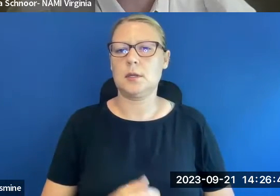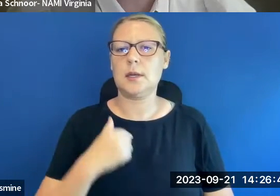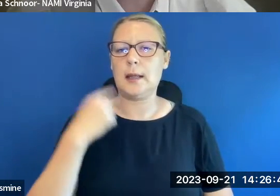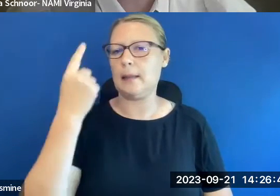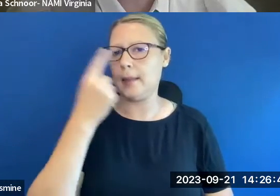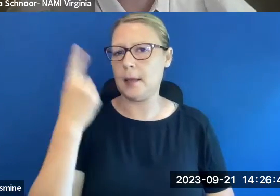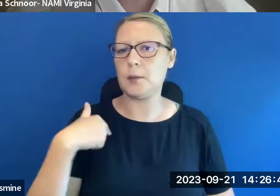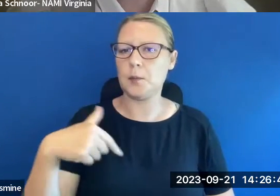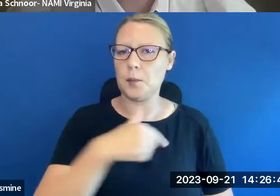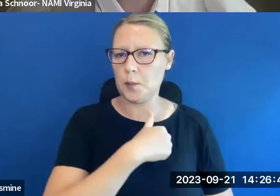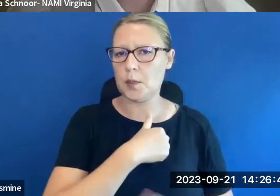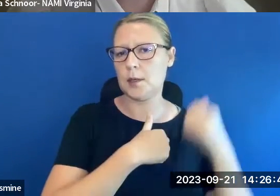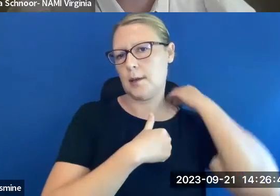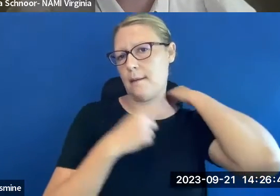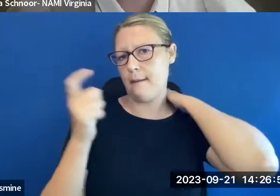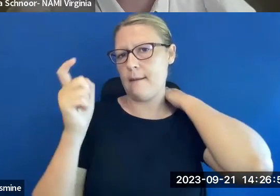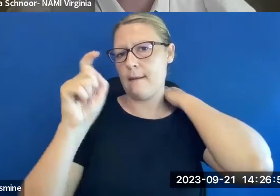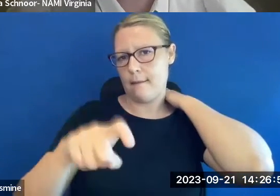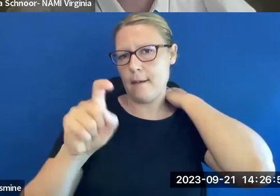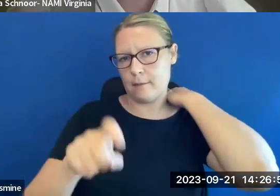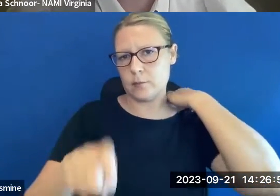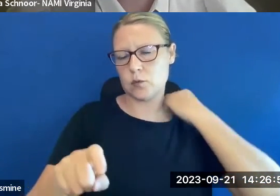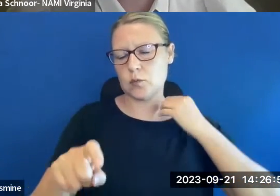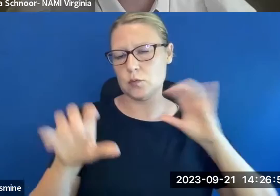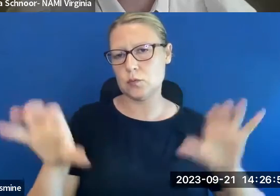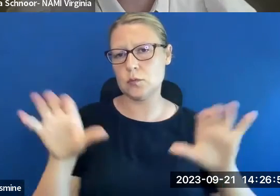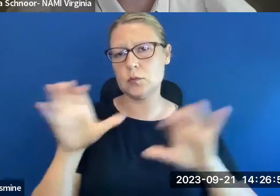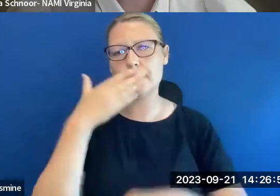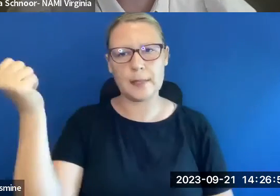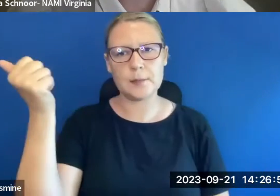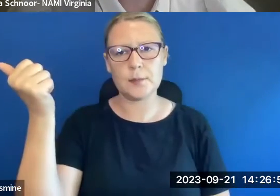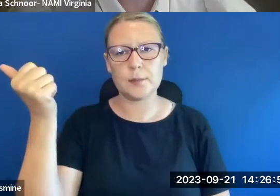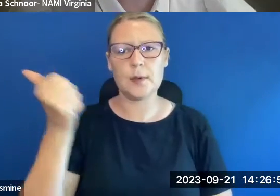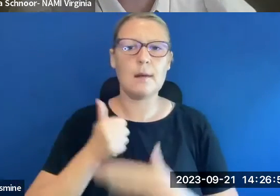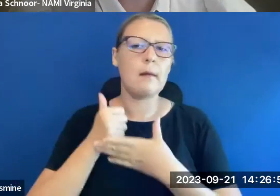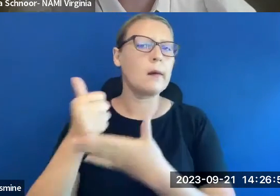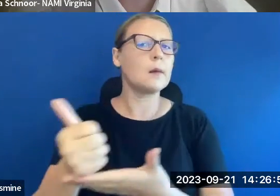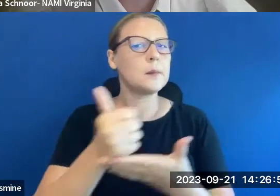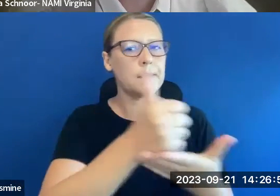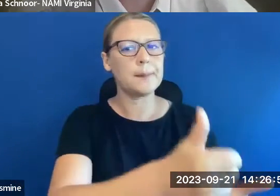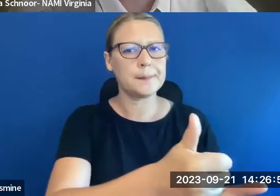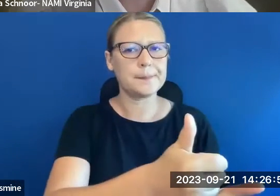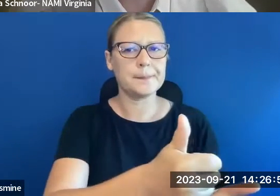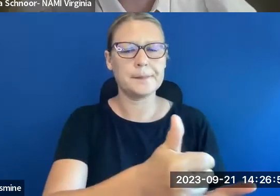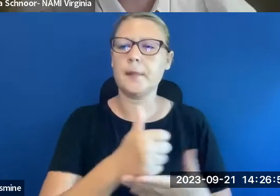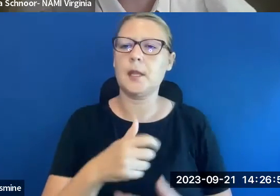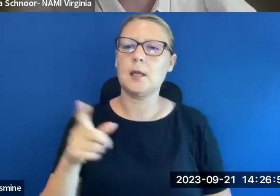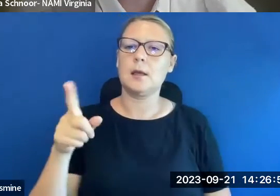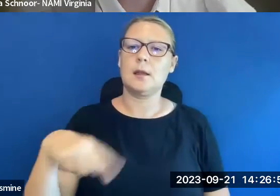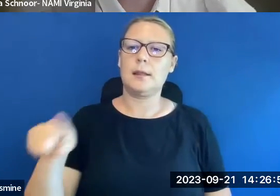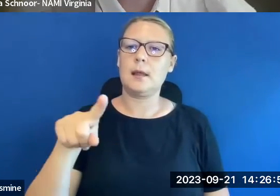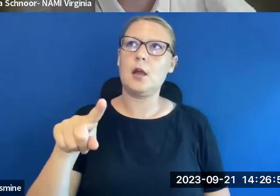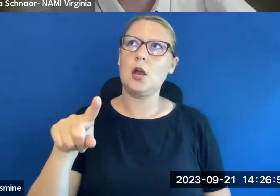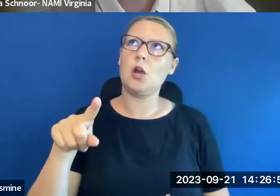we have to do better about helping them as they are exploring,